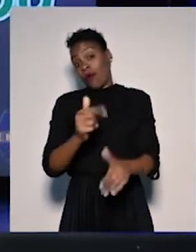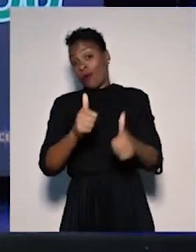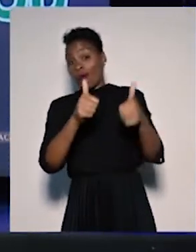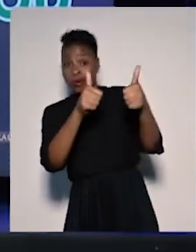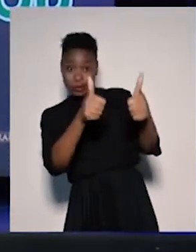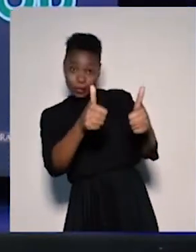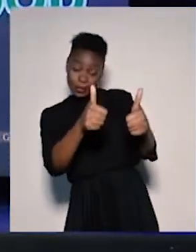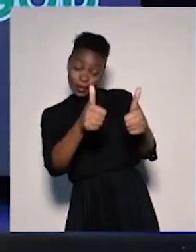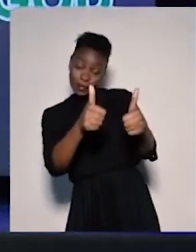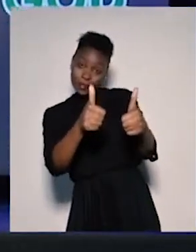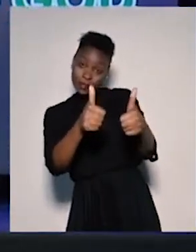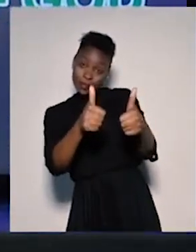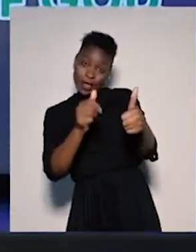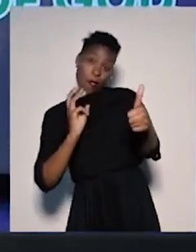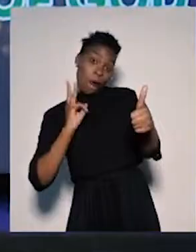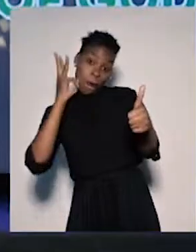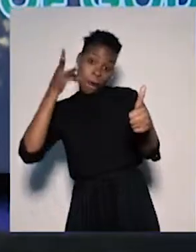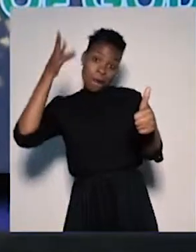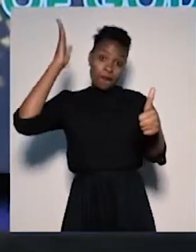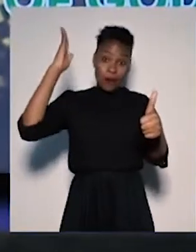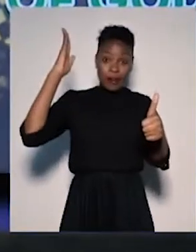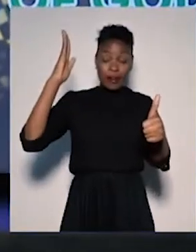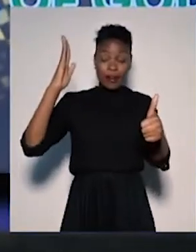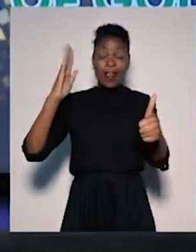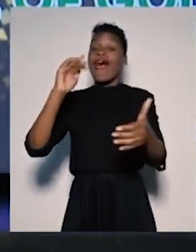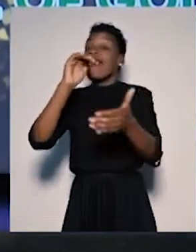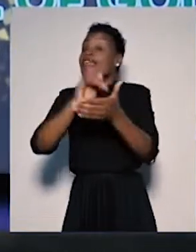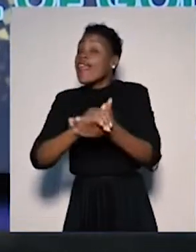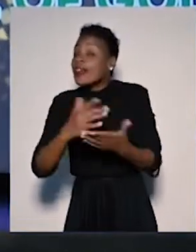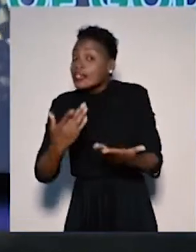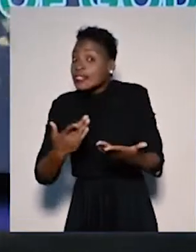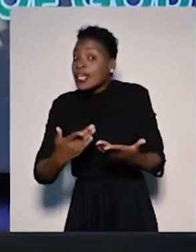good will of God and the